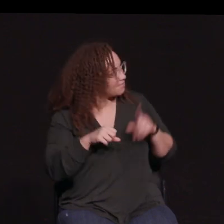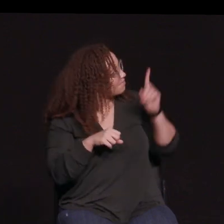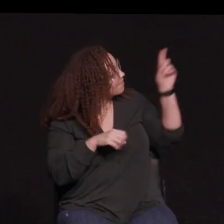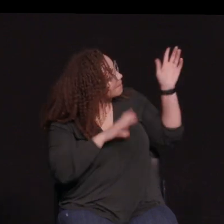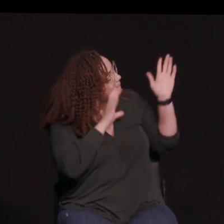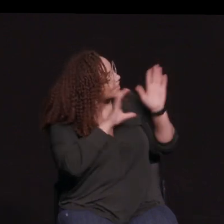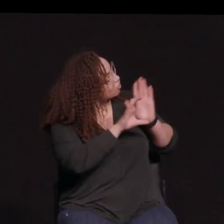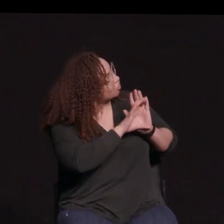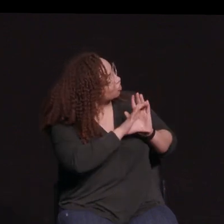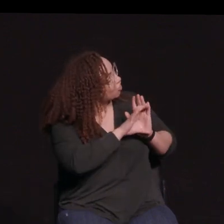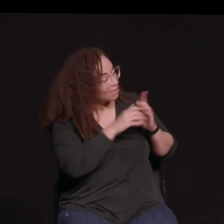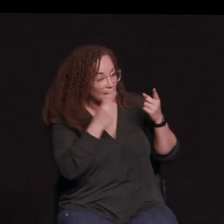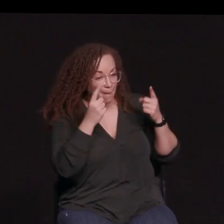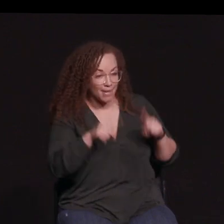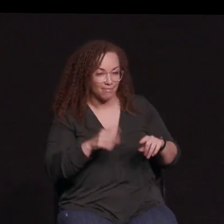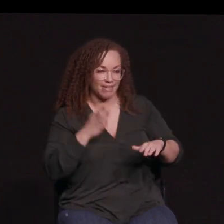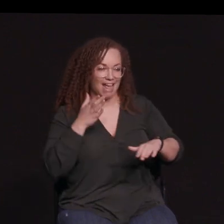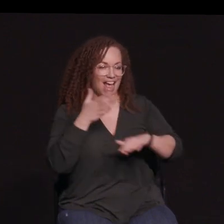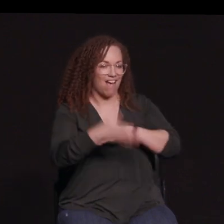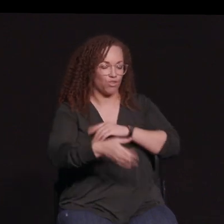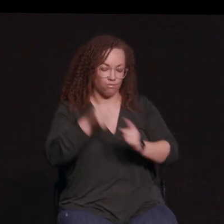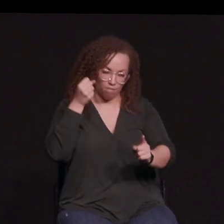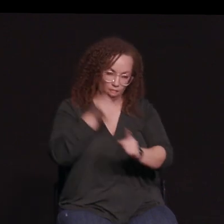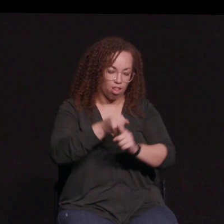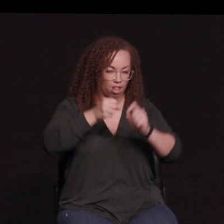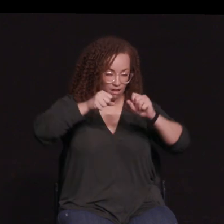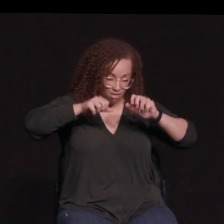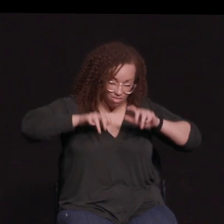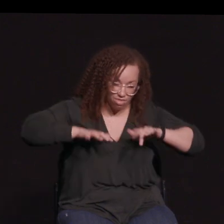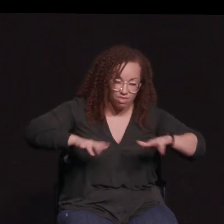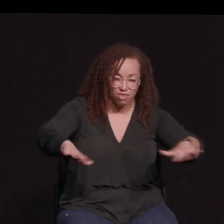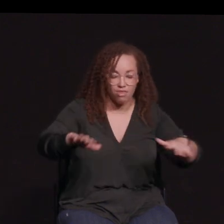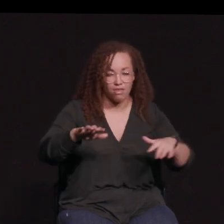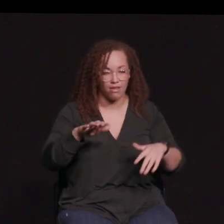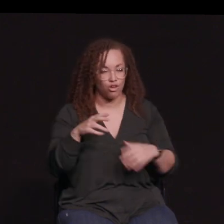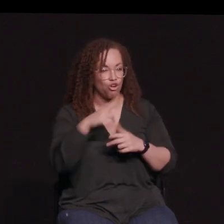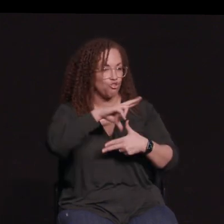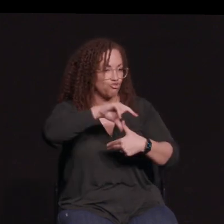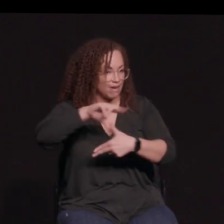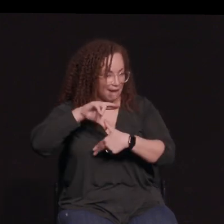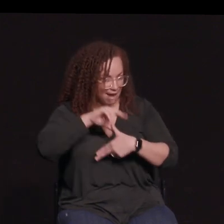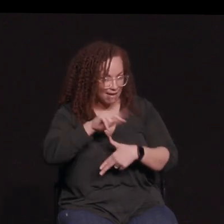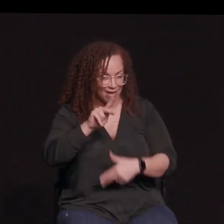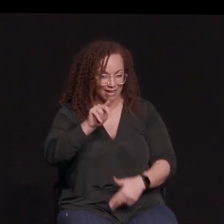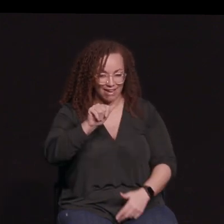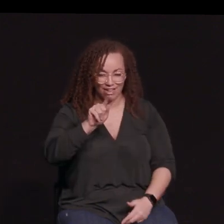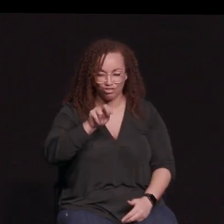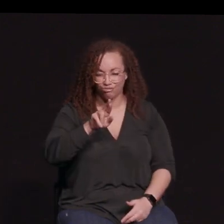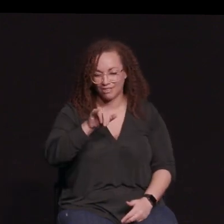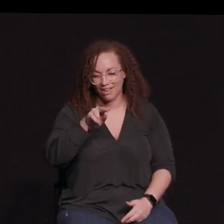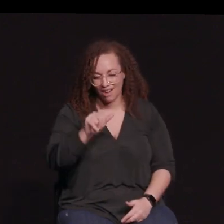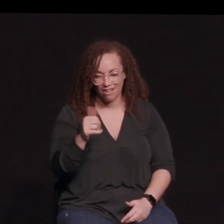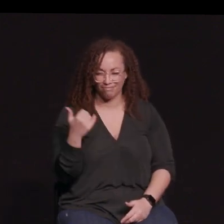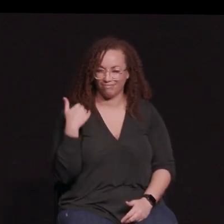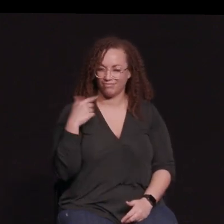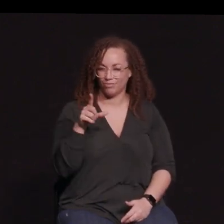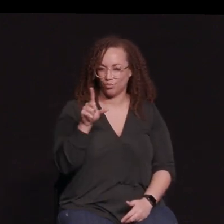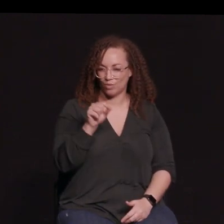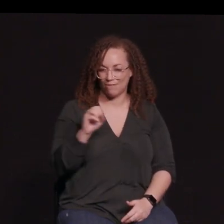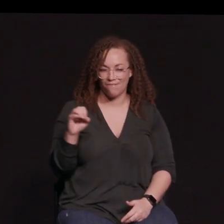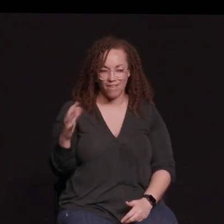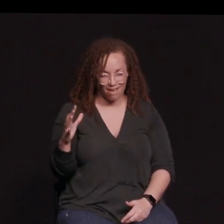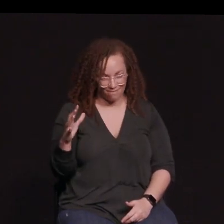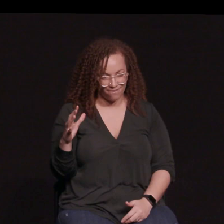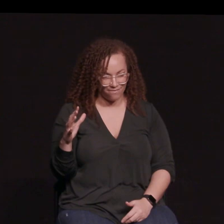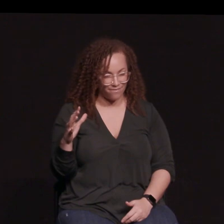in the aftermath of Hurricane Katrina in New Orleans, Louisiana, in 2005. How